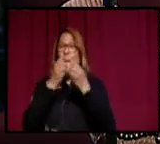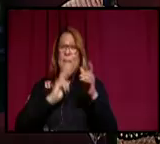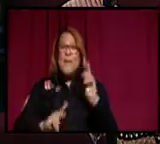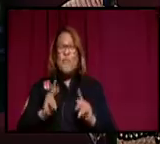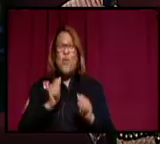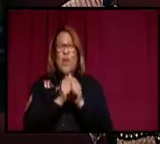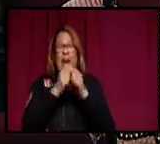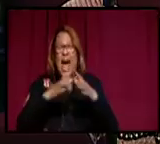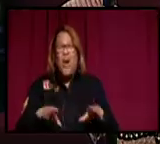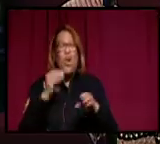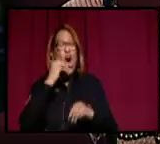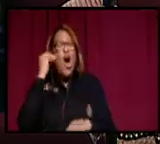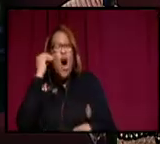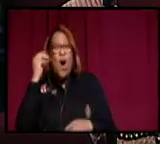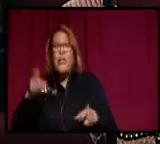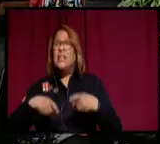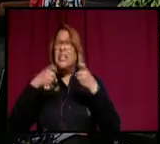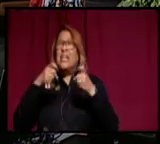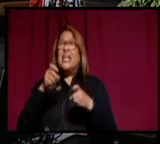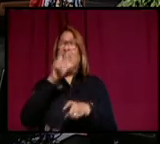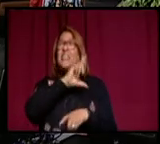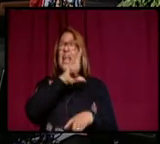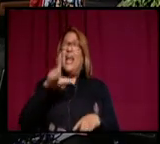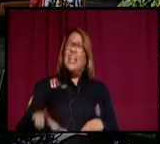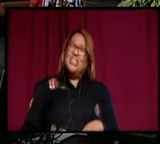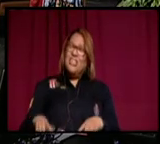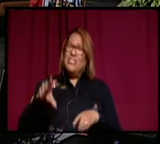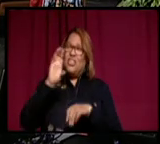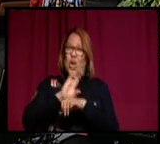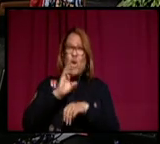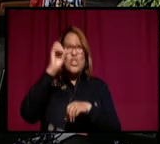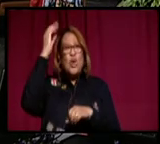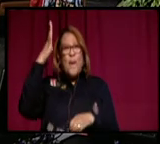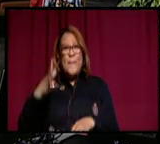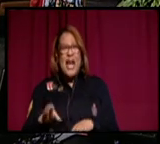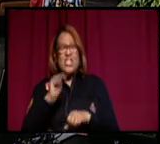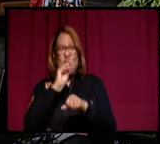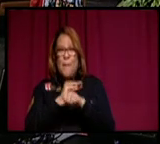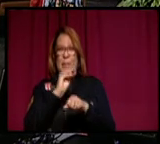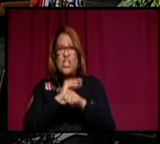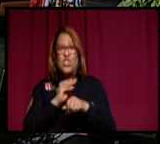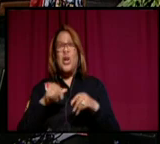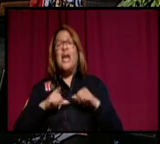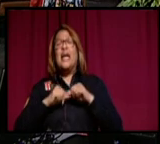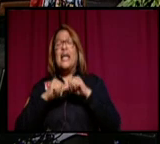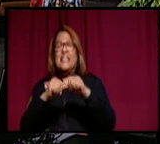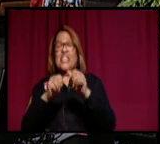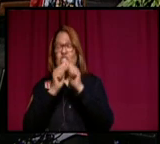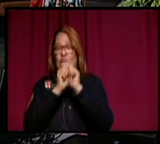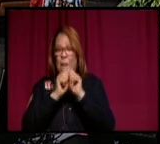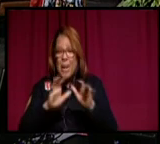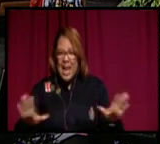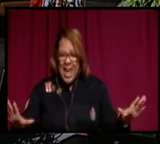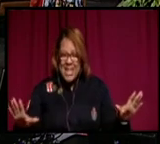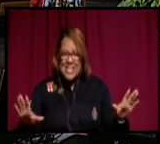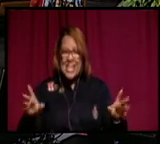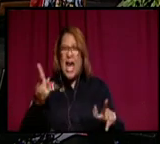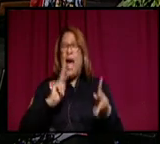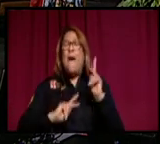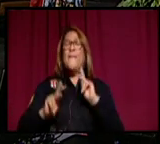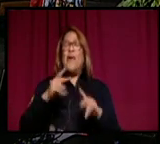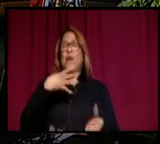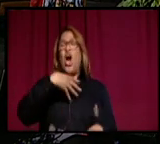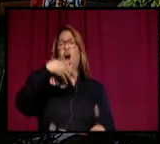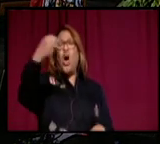give into the houses of the Lord so that your pastor, that your ministry can continue to bless the people of God, to go out